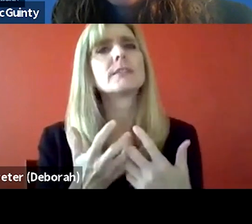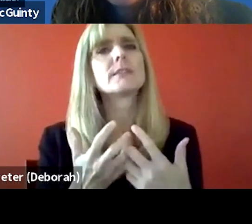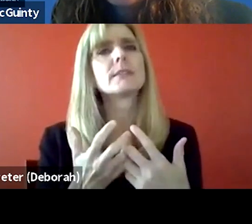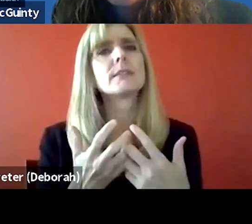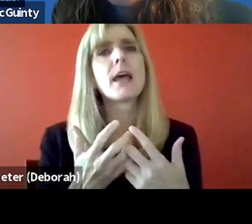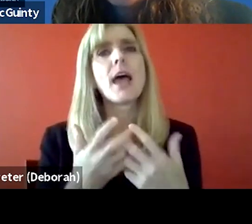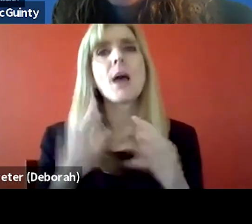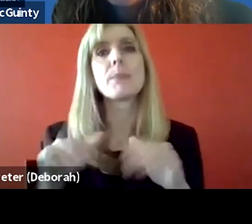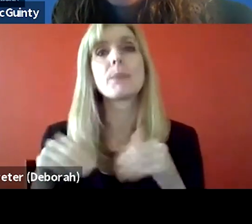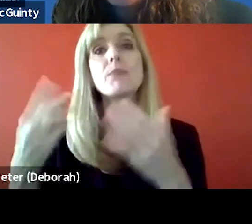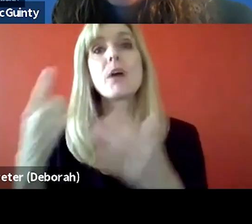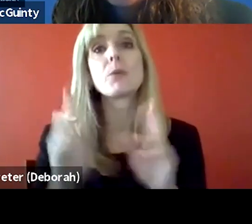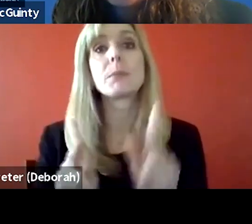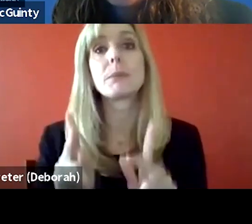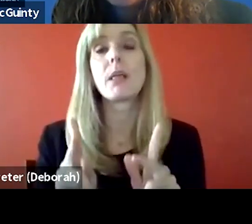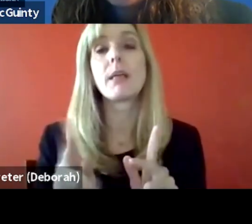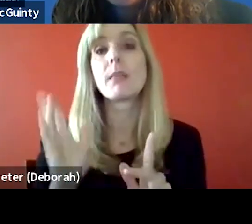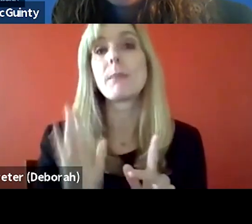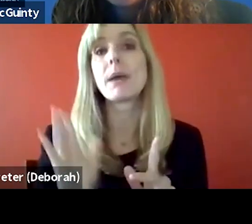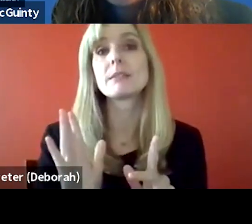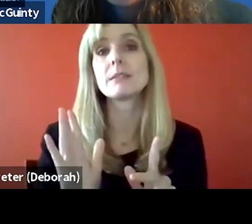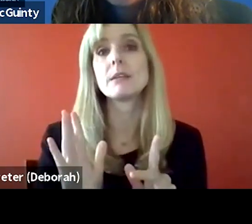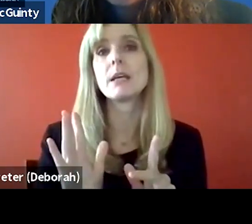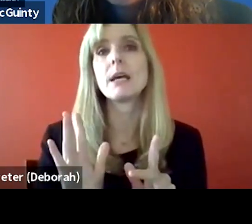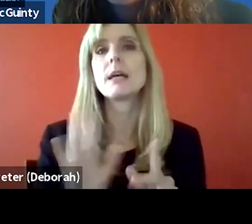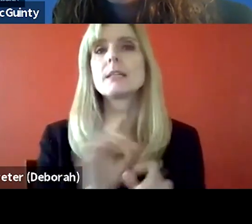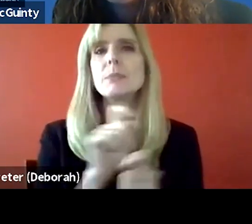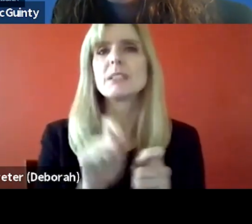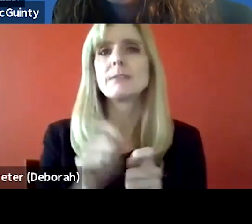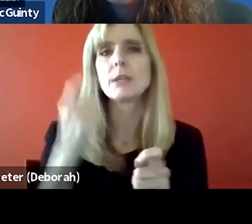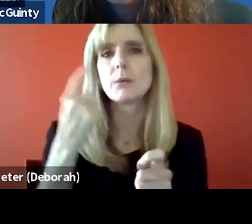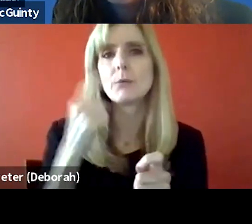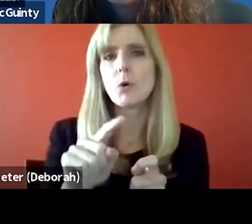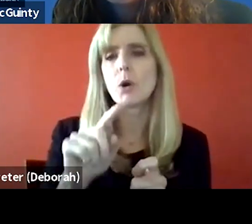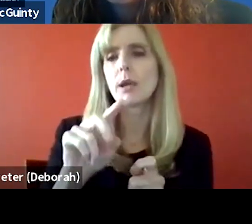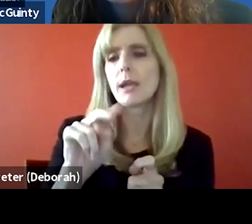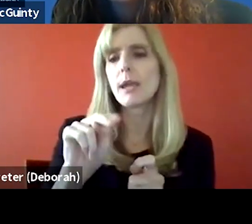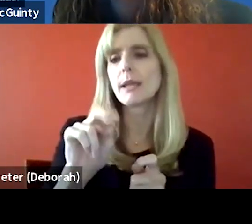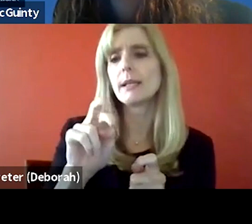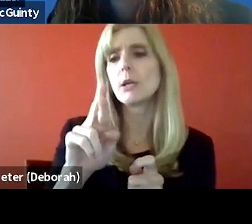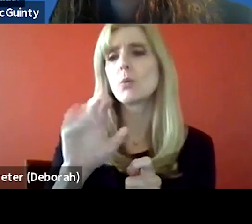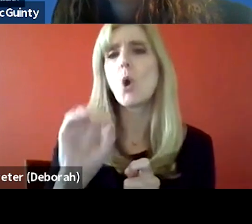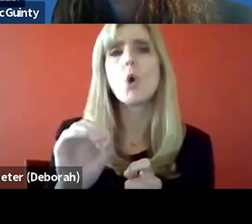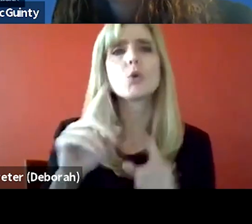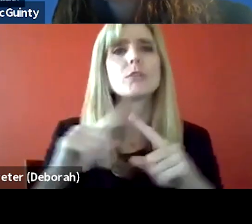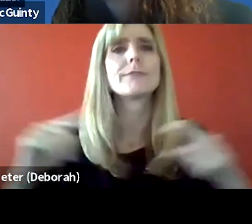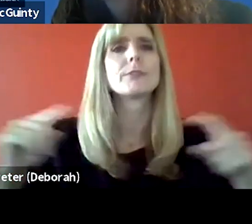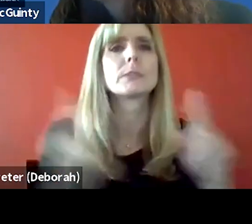the past, specifically for neurodiverse people?